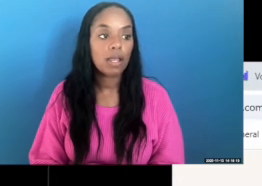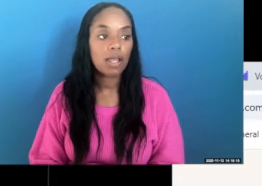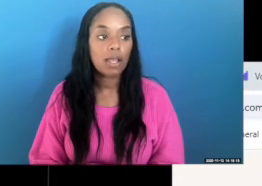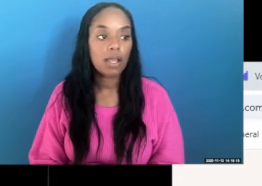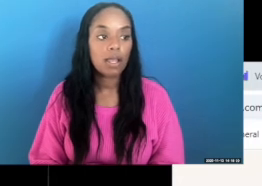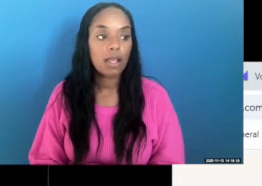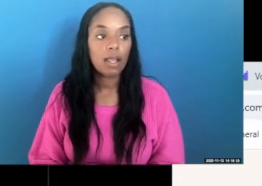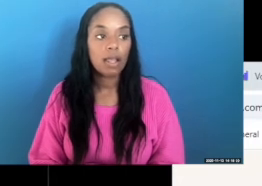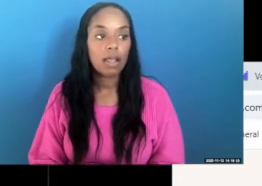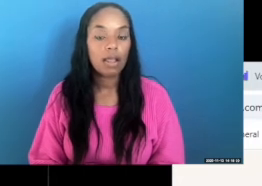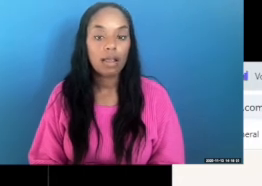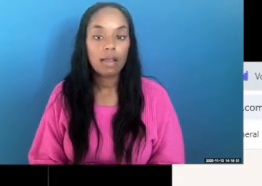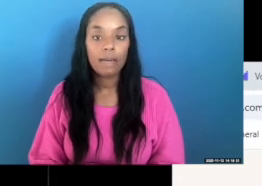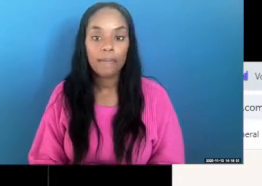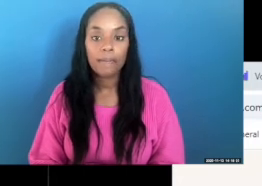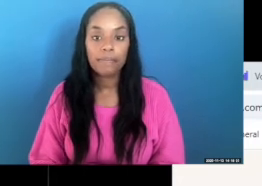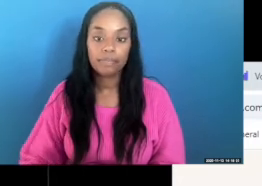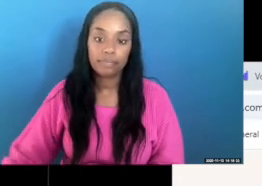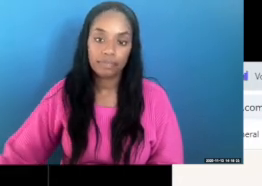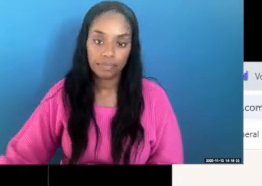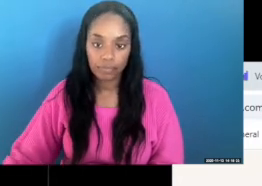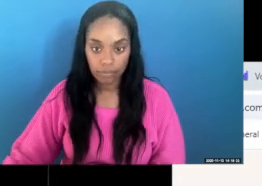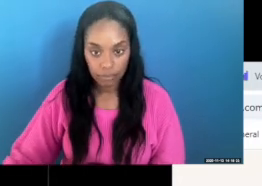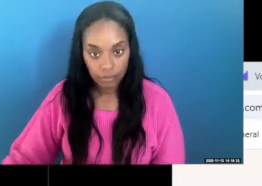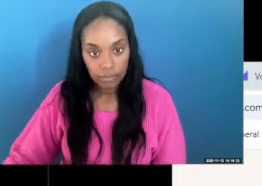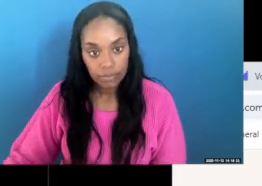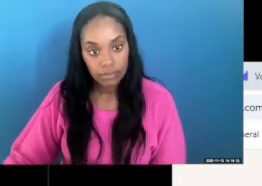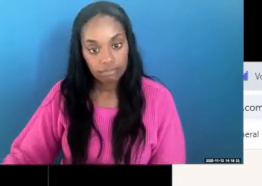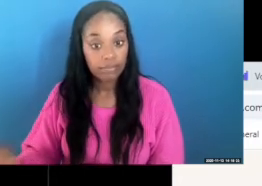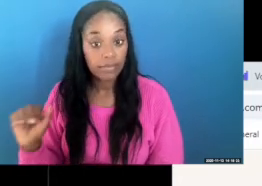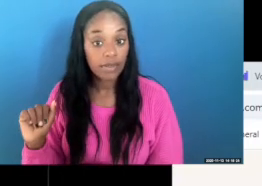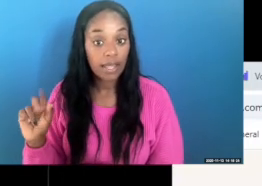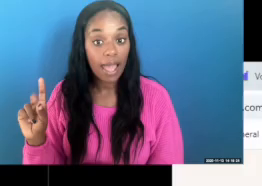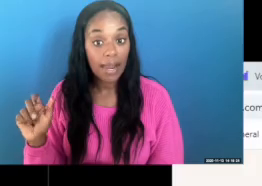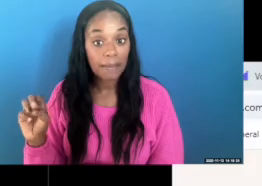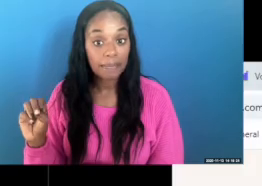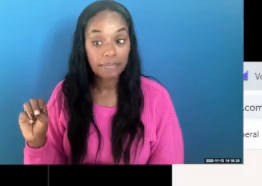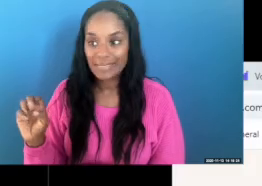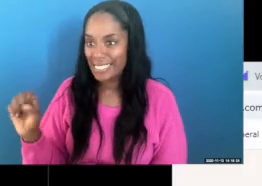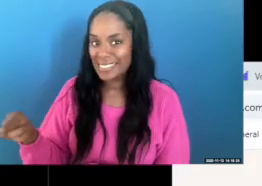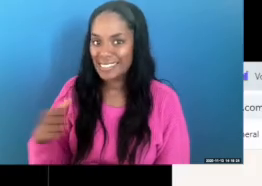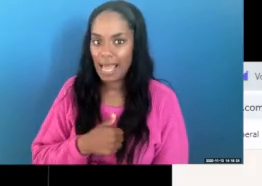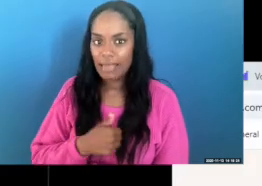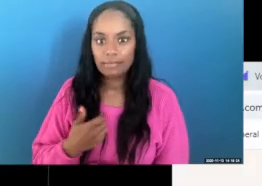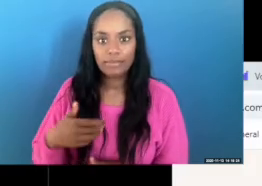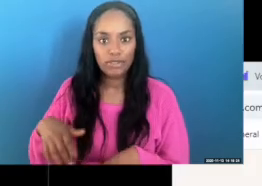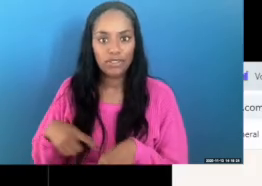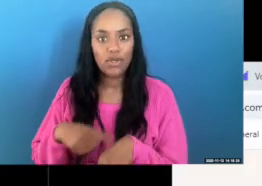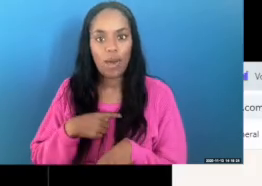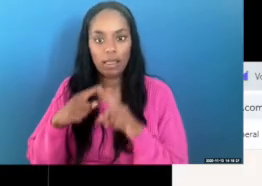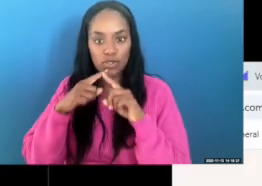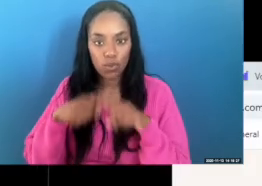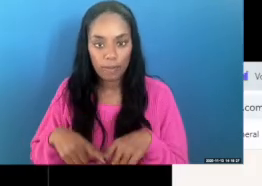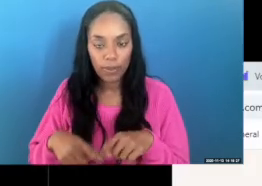Thank you. Thank you. Thank you, Lynette. Okay, next in the queue, we have Adam Browning. Adam, please go